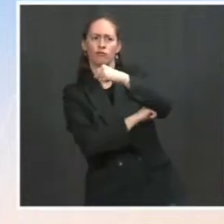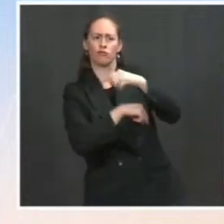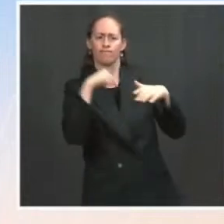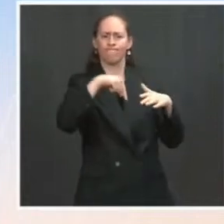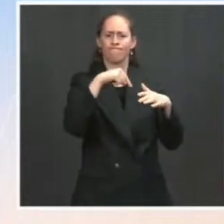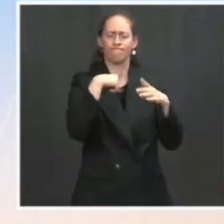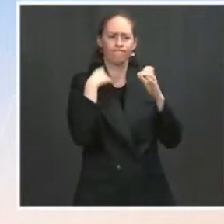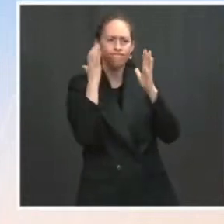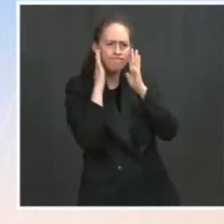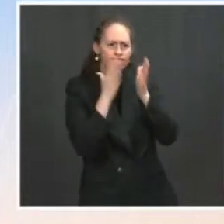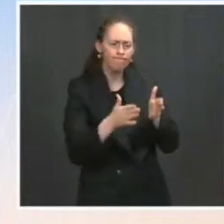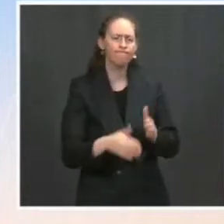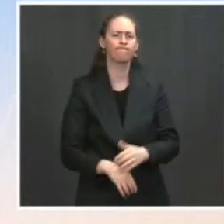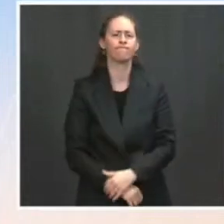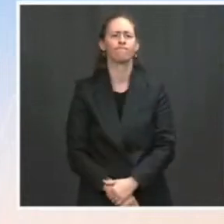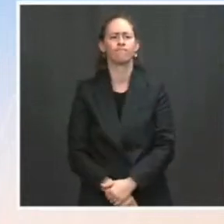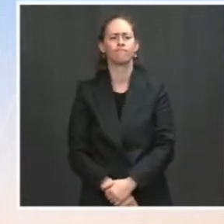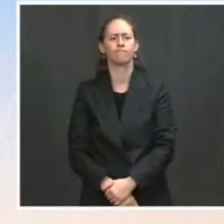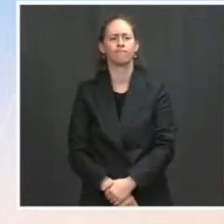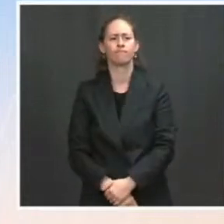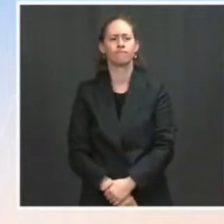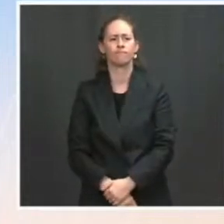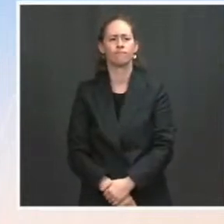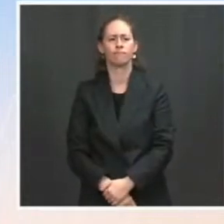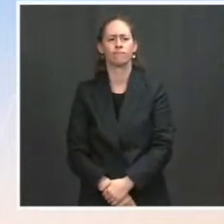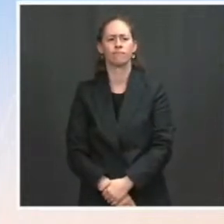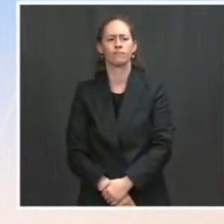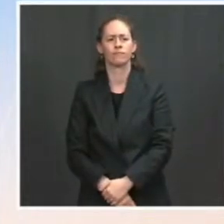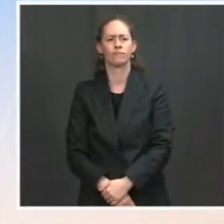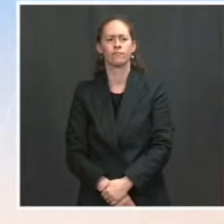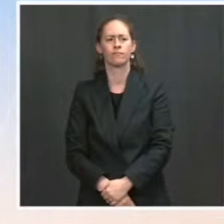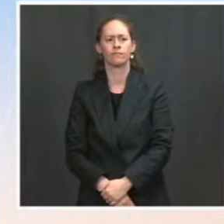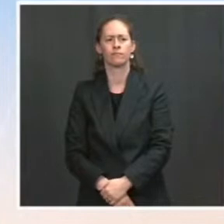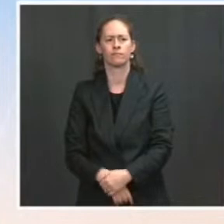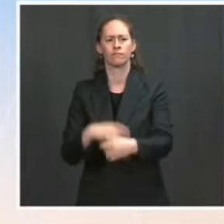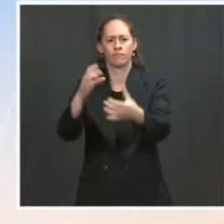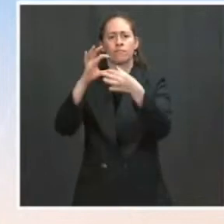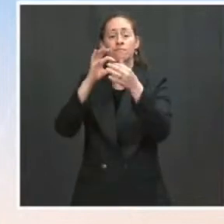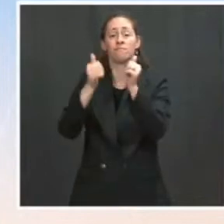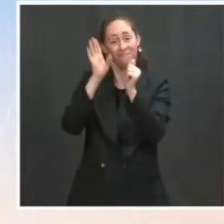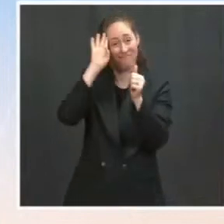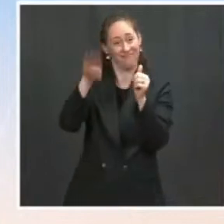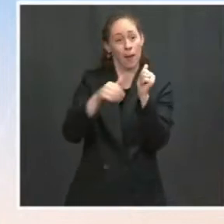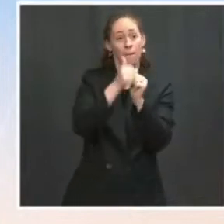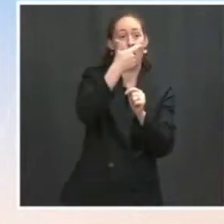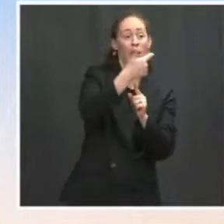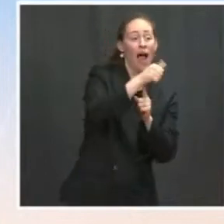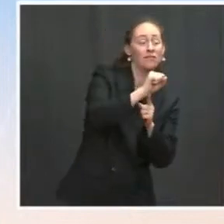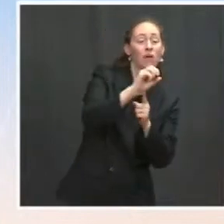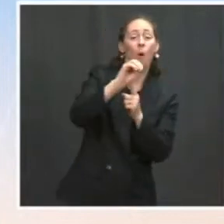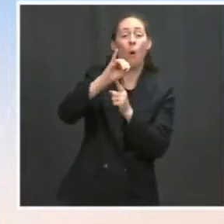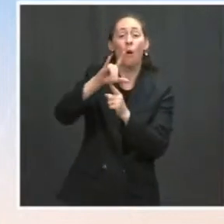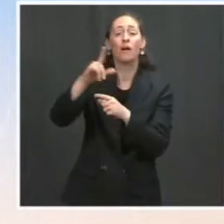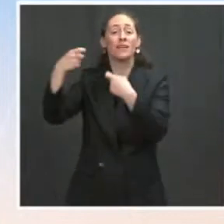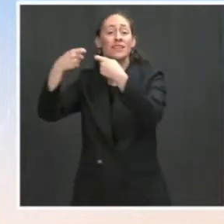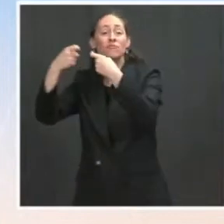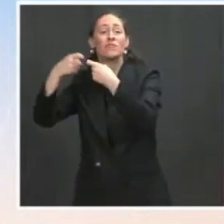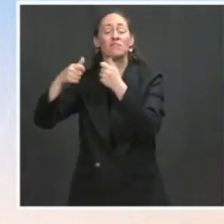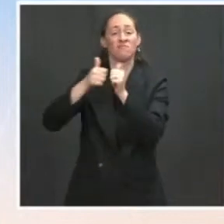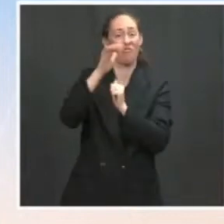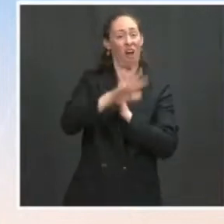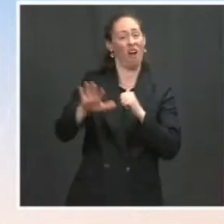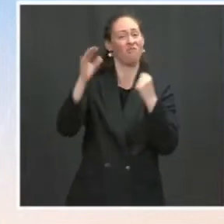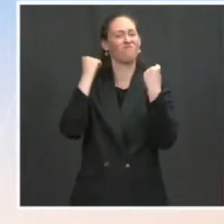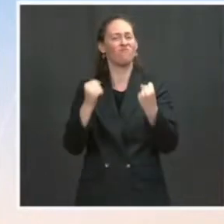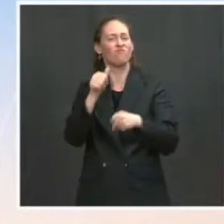cybersecurity protections are applied to their systems. Under that context, in mid-April, the administration launched a new public-private